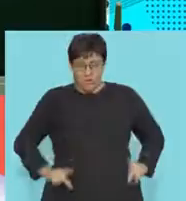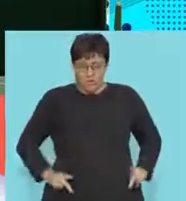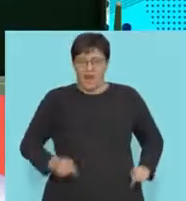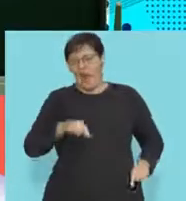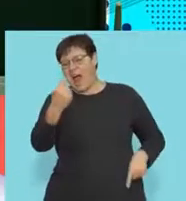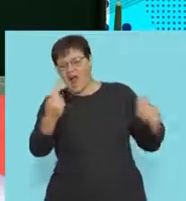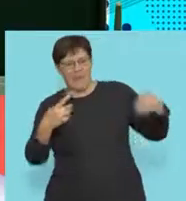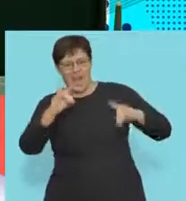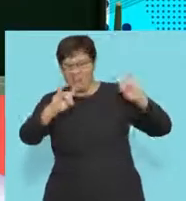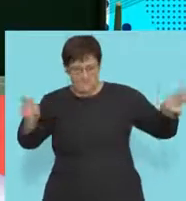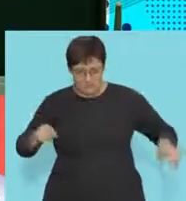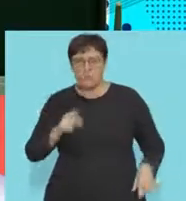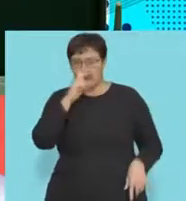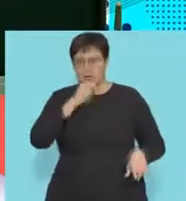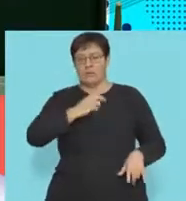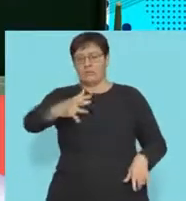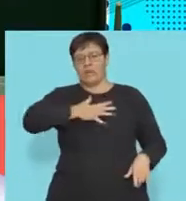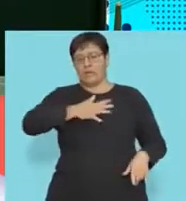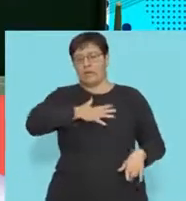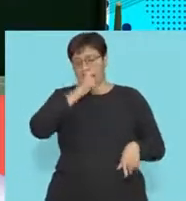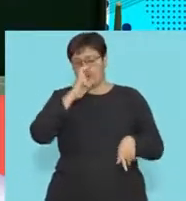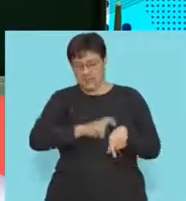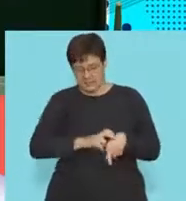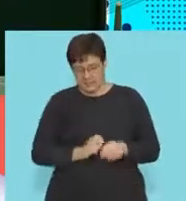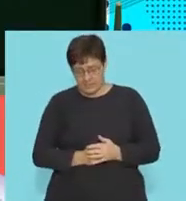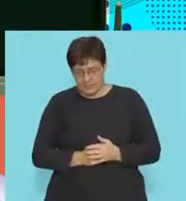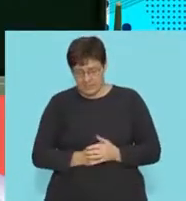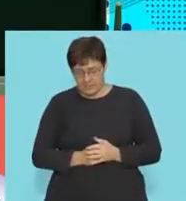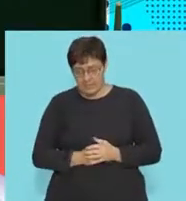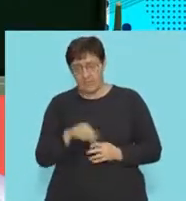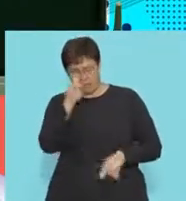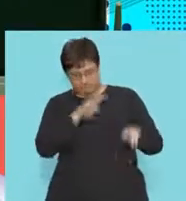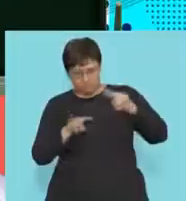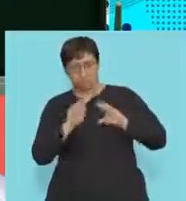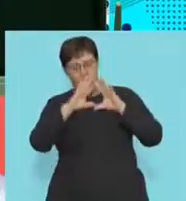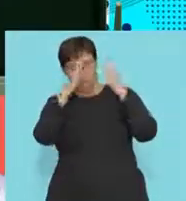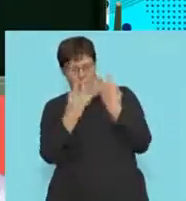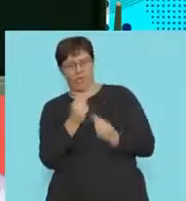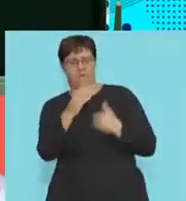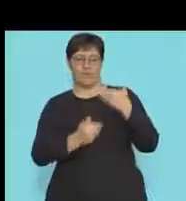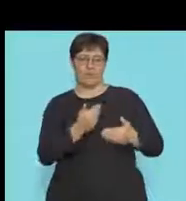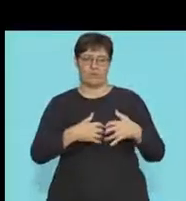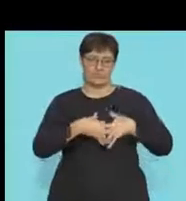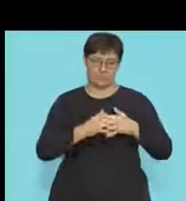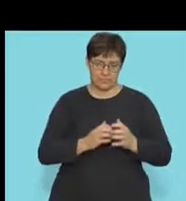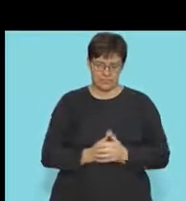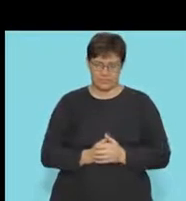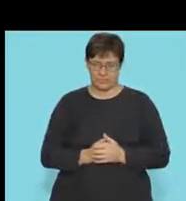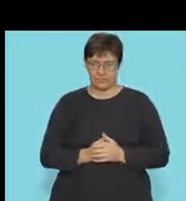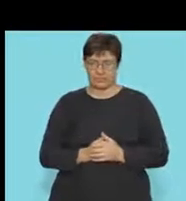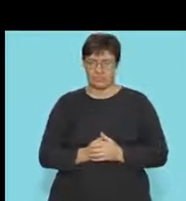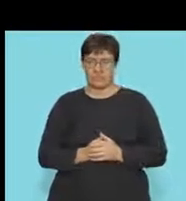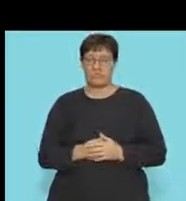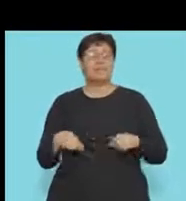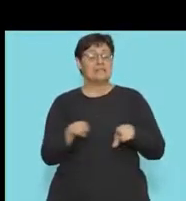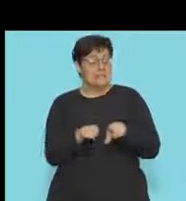and many other organisms that need that oxygen. So that's an overview that we've put together of this process. It's important